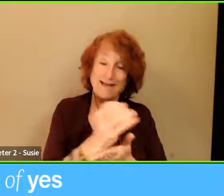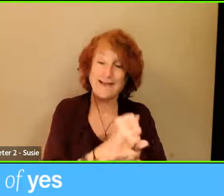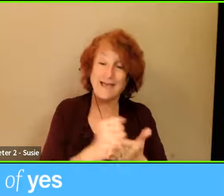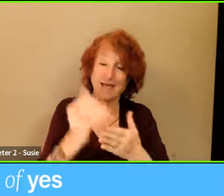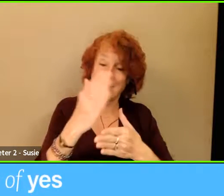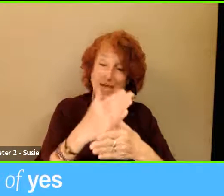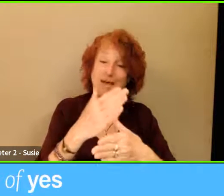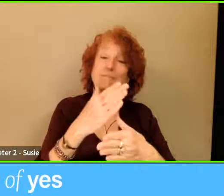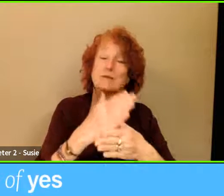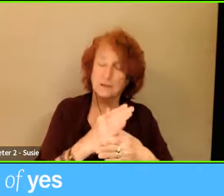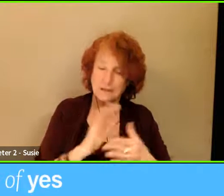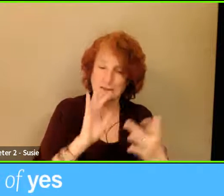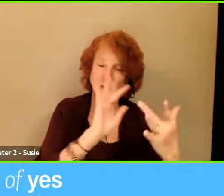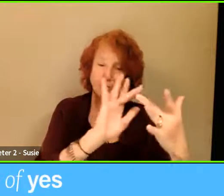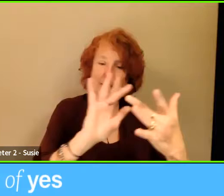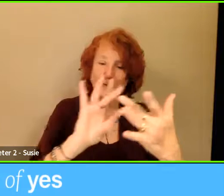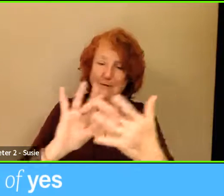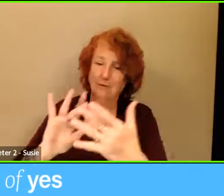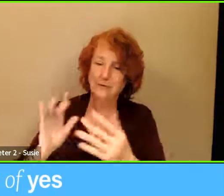households.